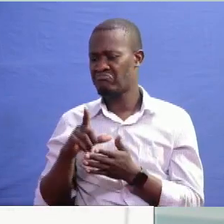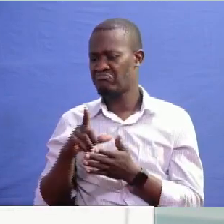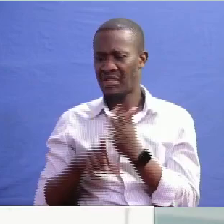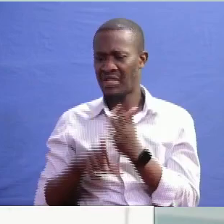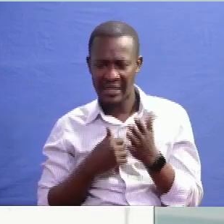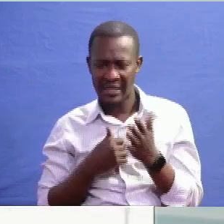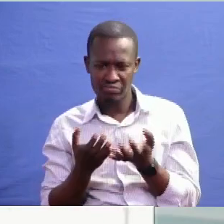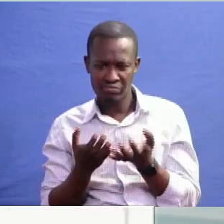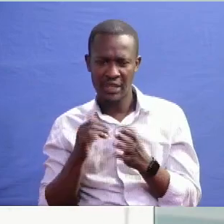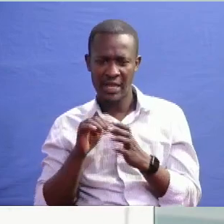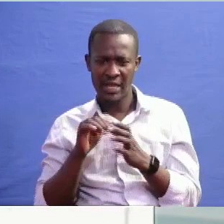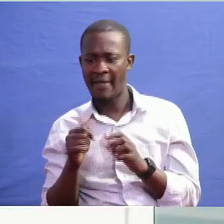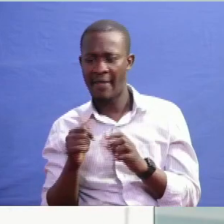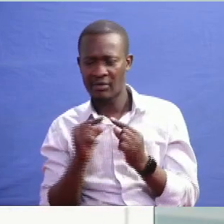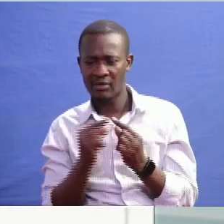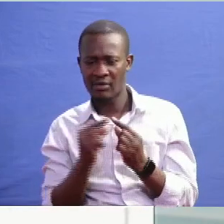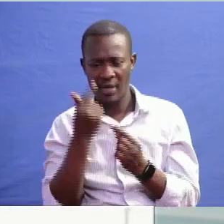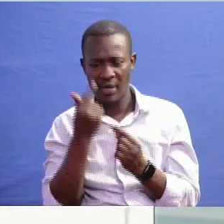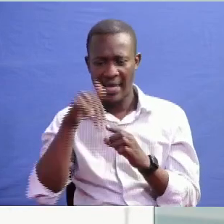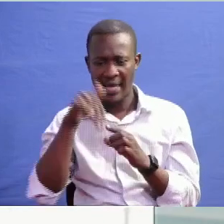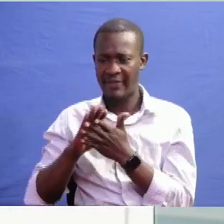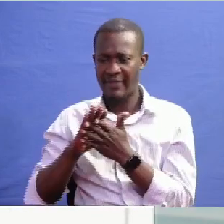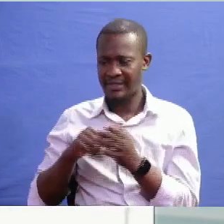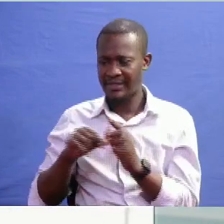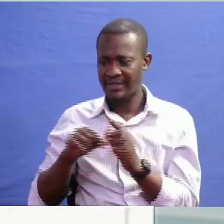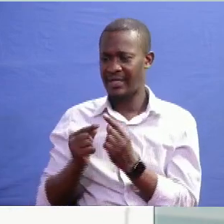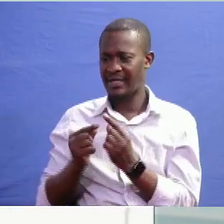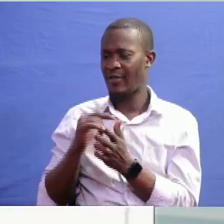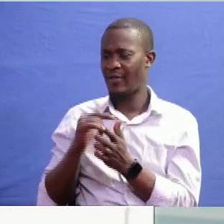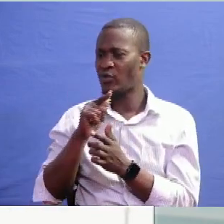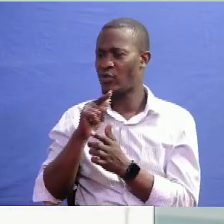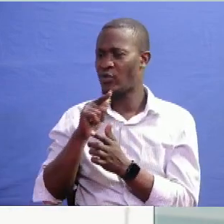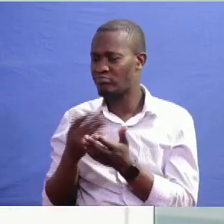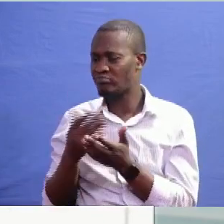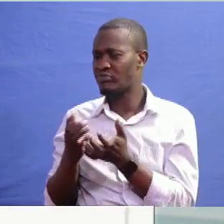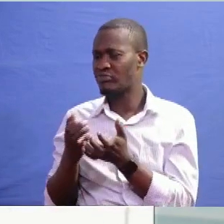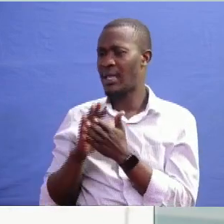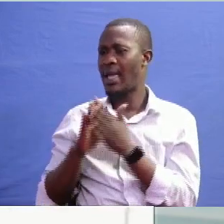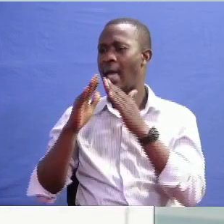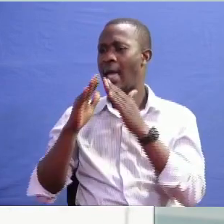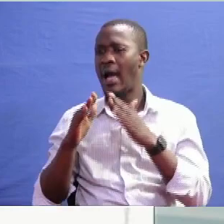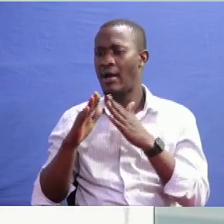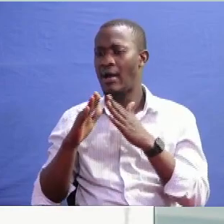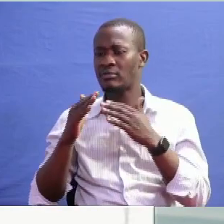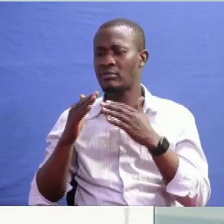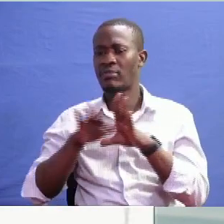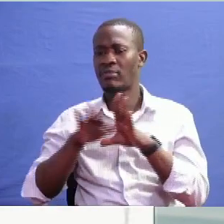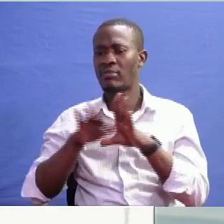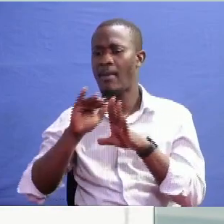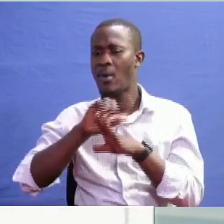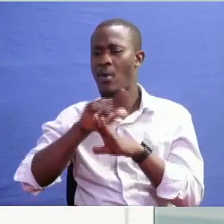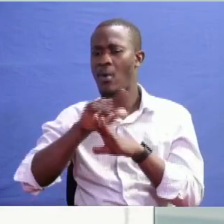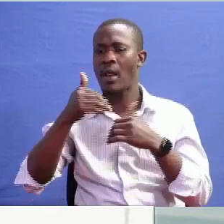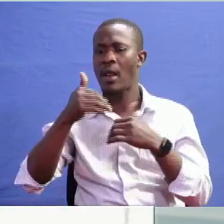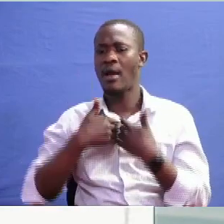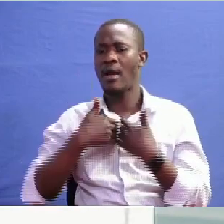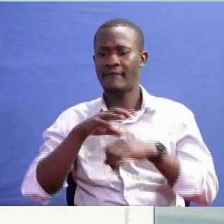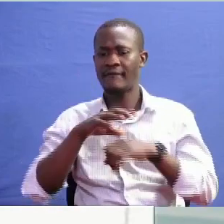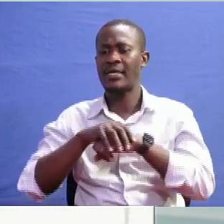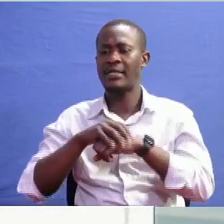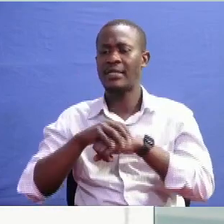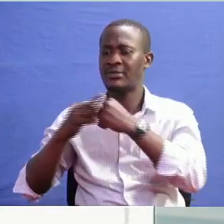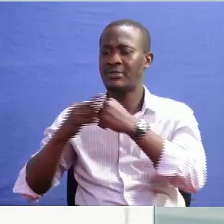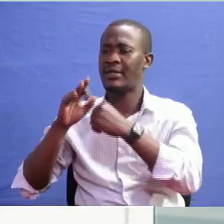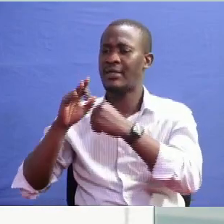other category. Well, in this category, those from the needy and less needy household, of course, will get